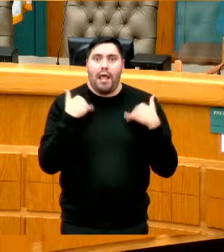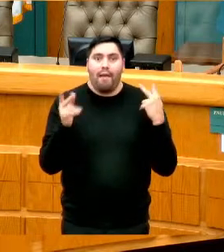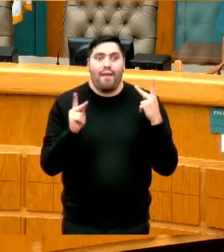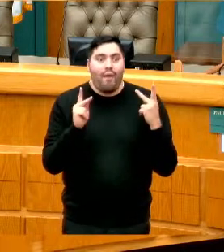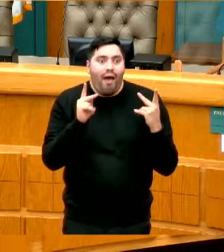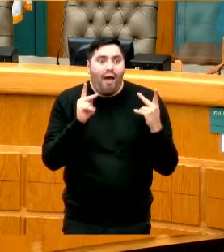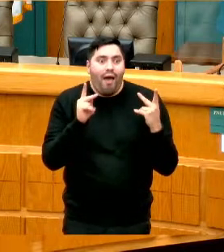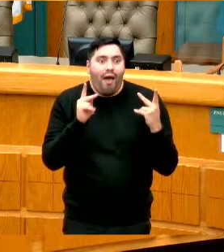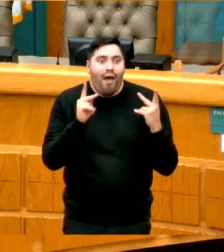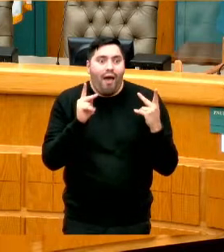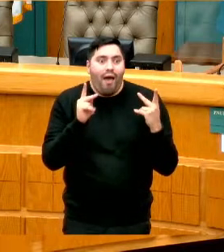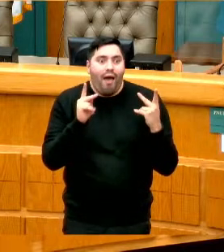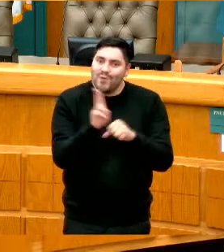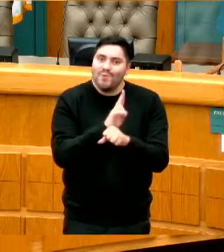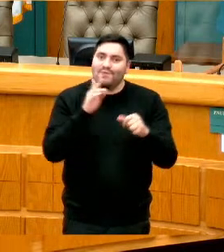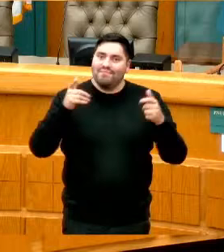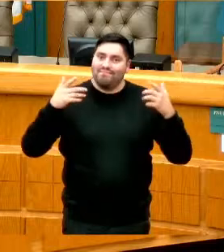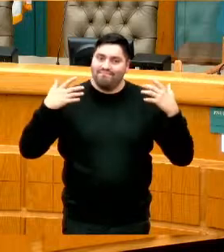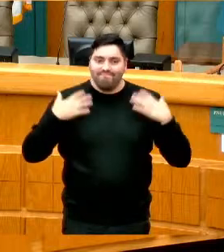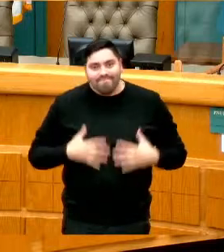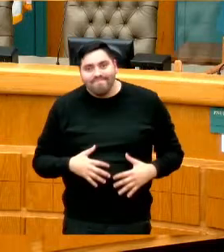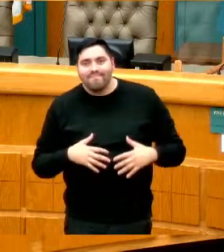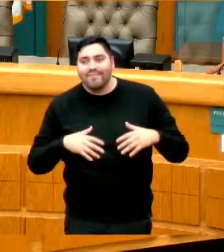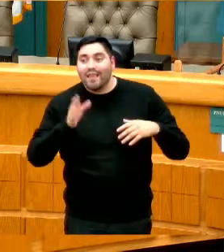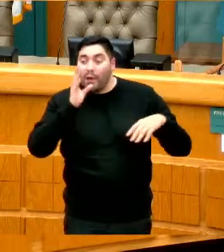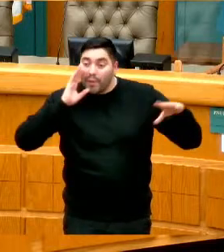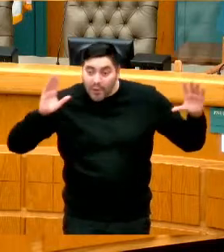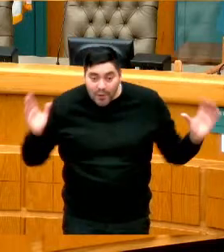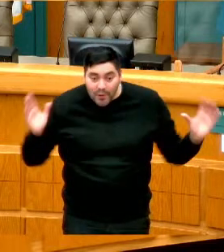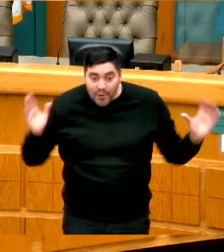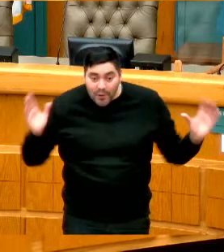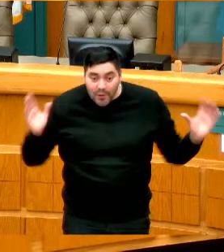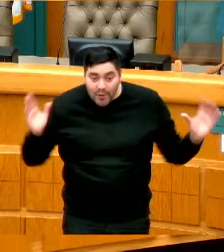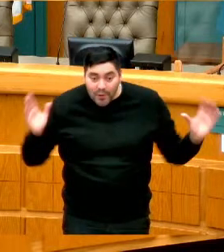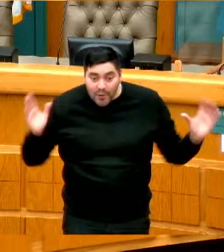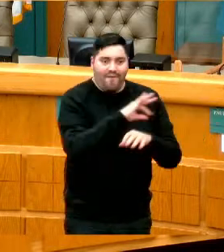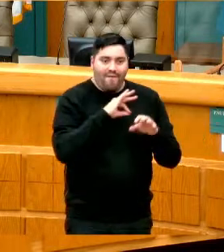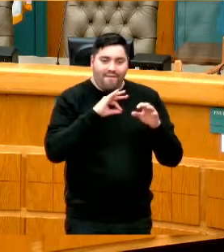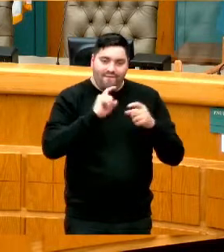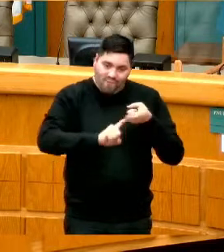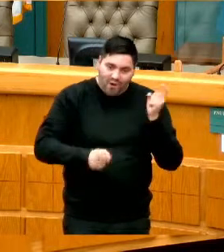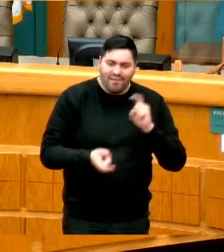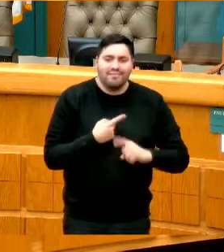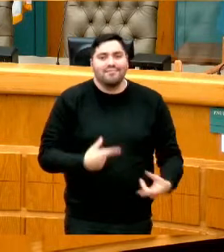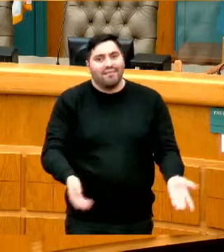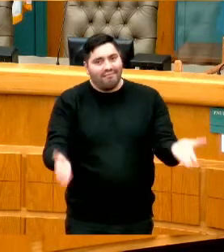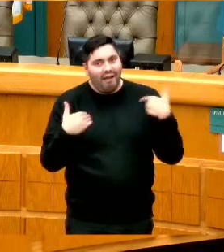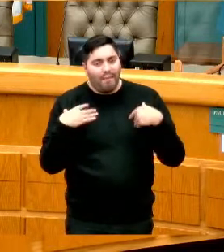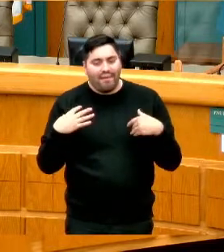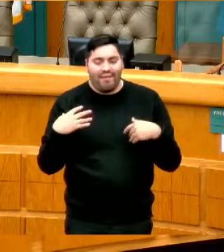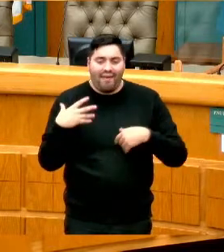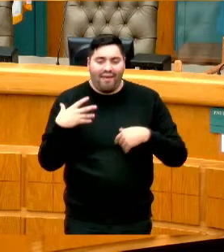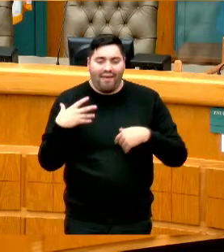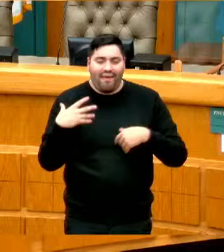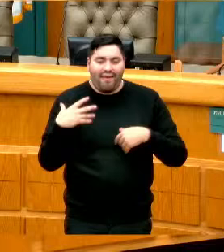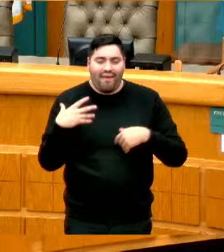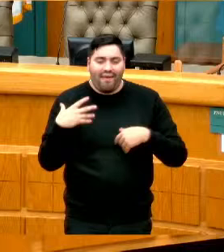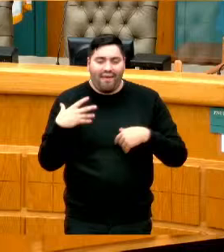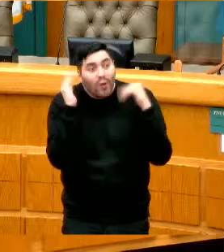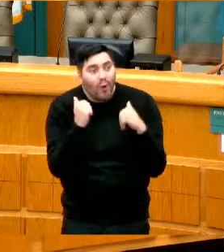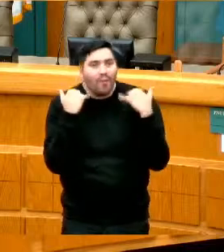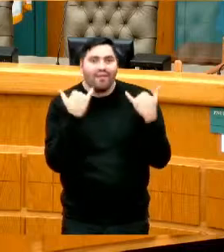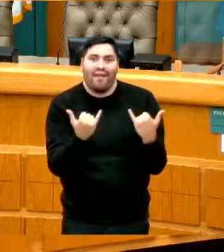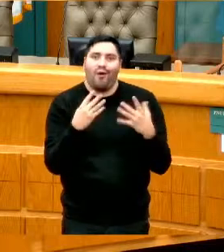will be wearing these and encouraging their friends to come and get vaccinated. We hope to bring more clinics to our